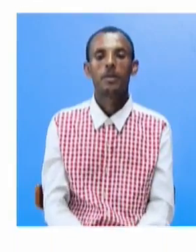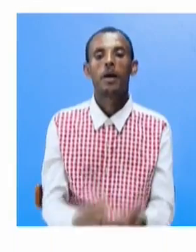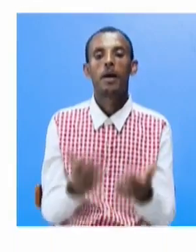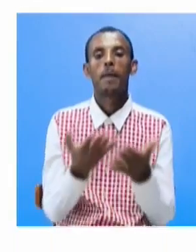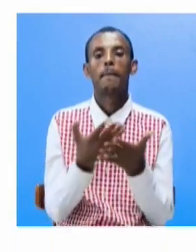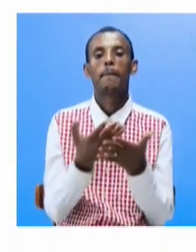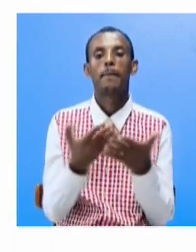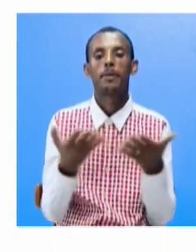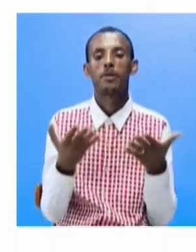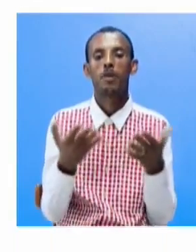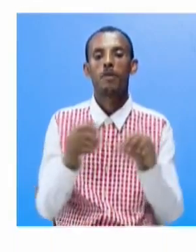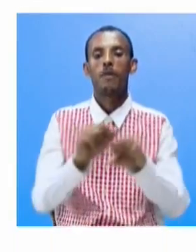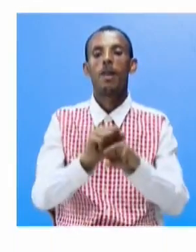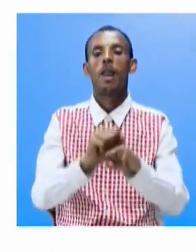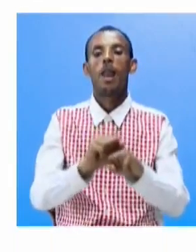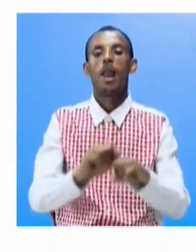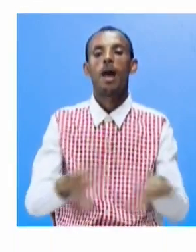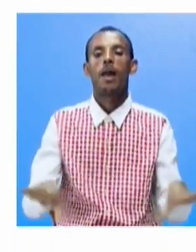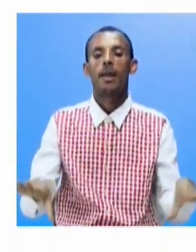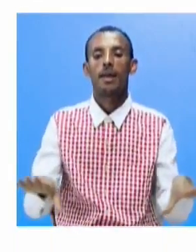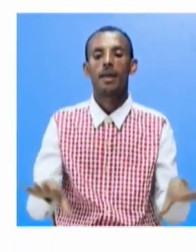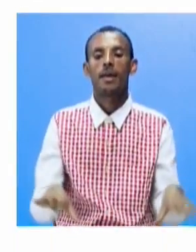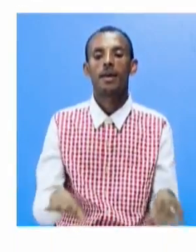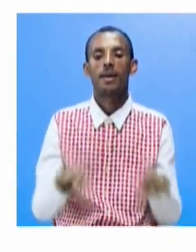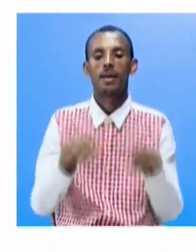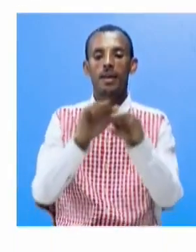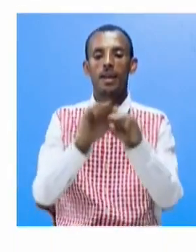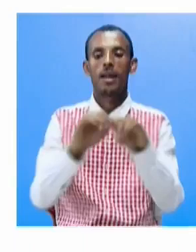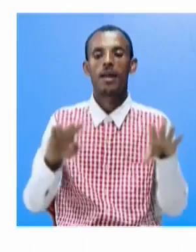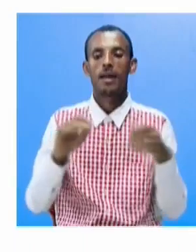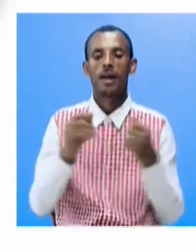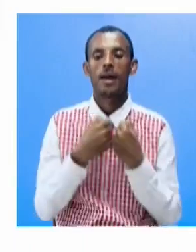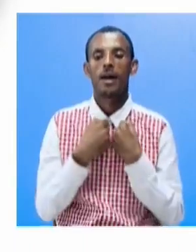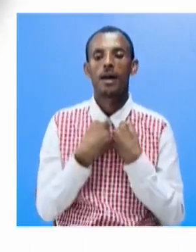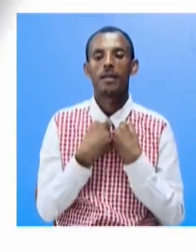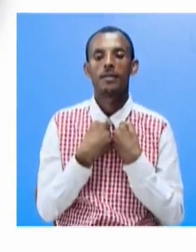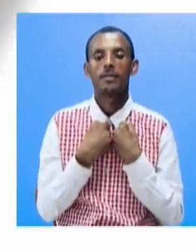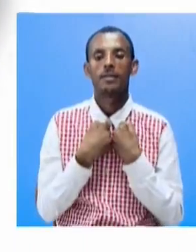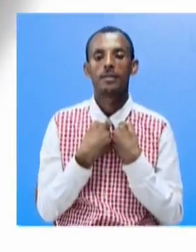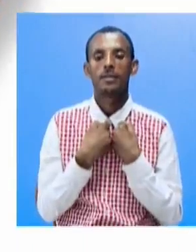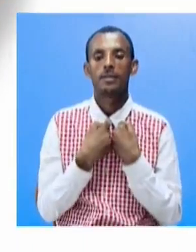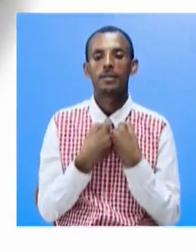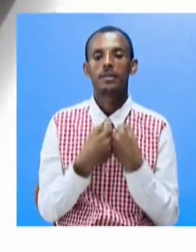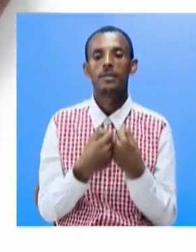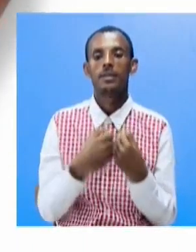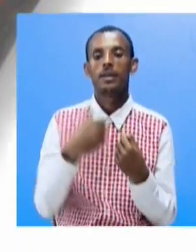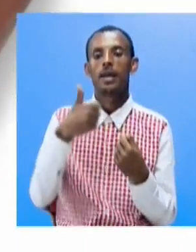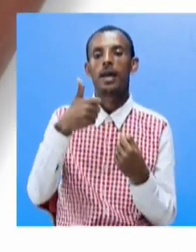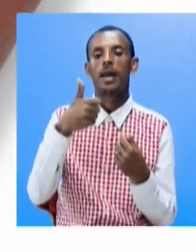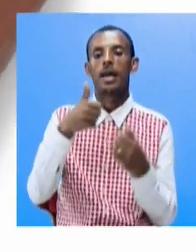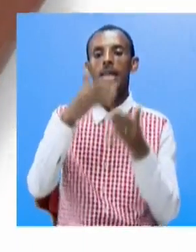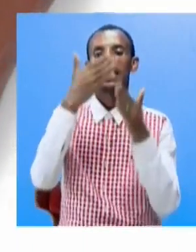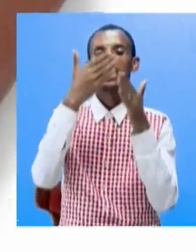of land has a semicircular